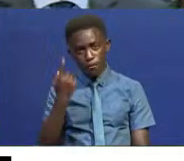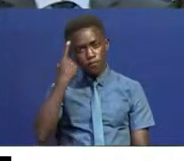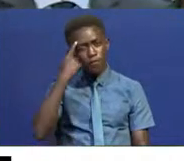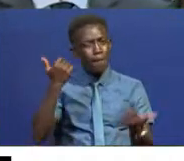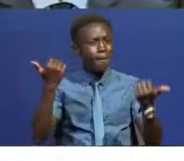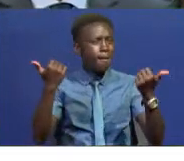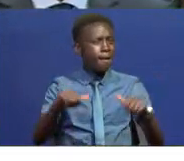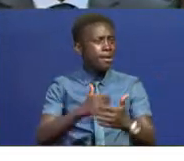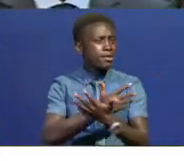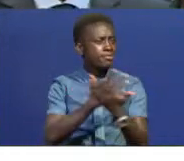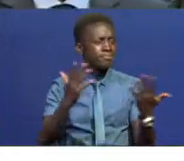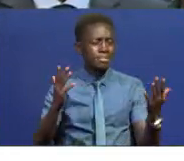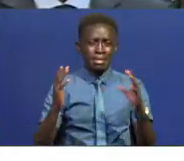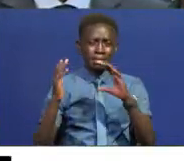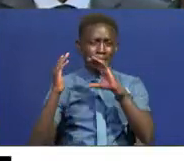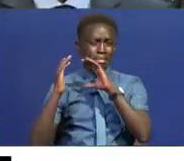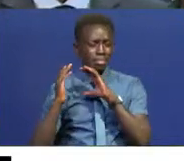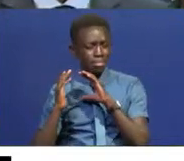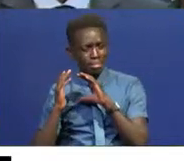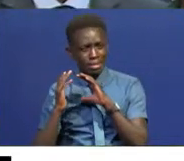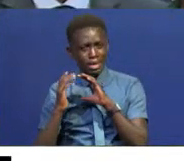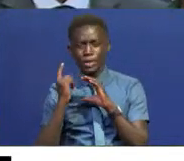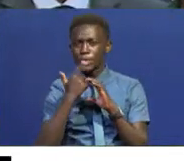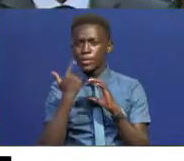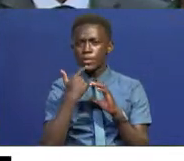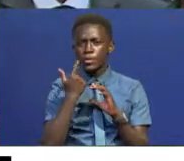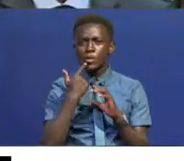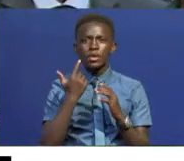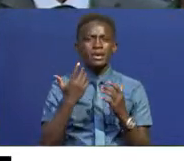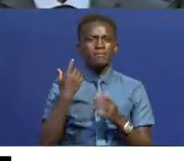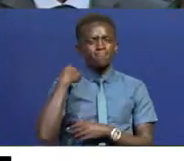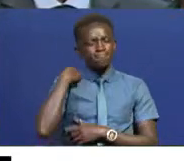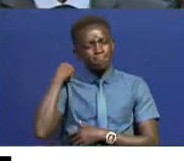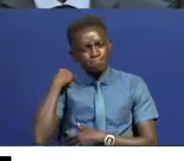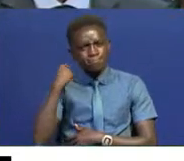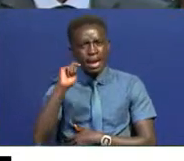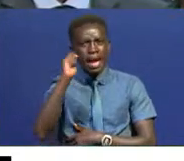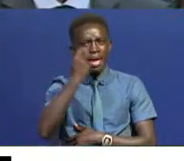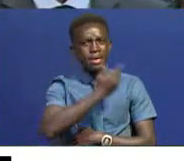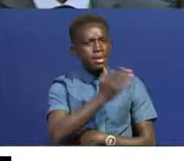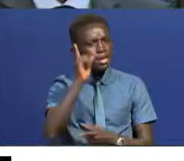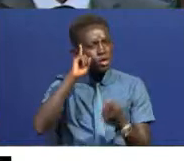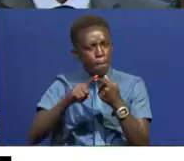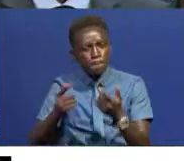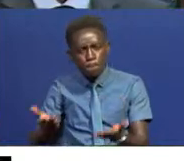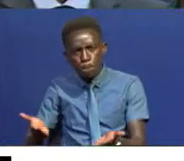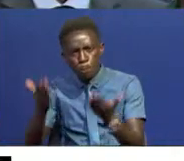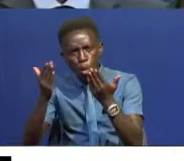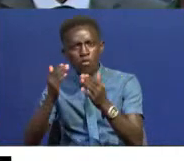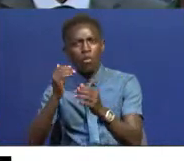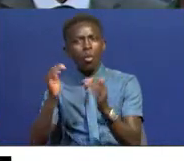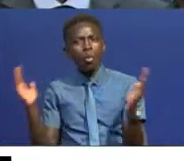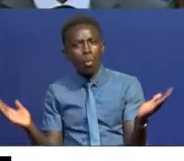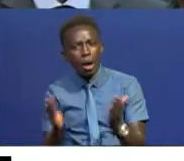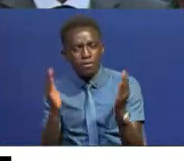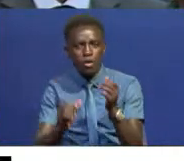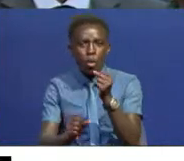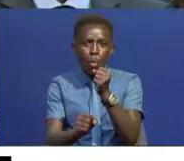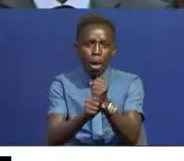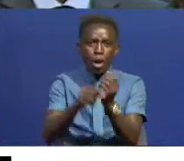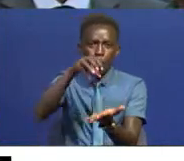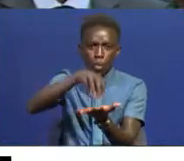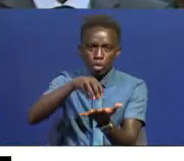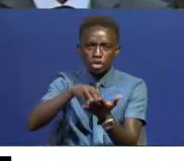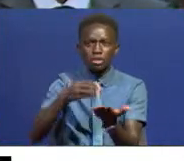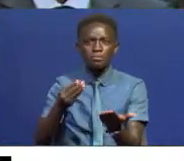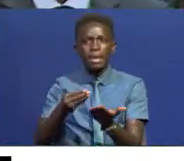the sacrifices Kenyans have made to improve the welfare, working conditions, and compensation of those